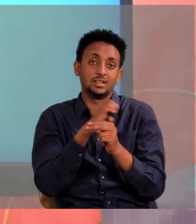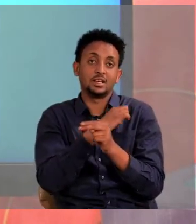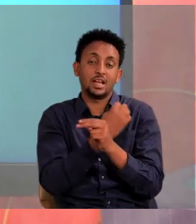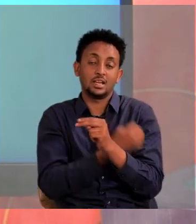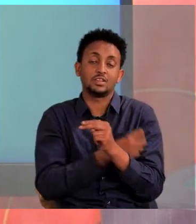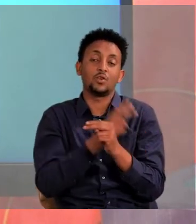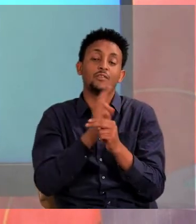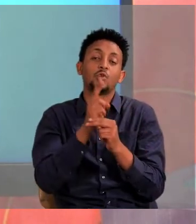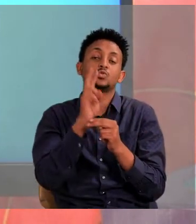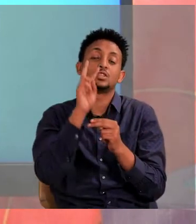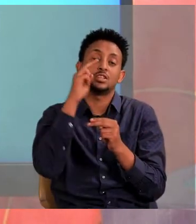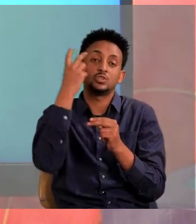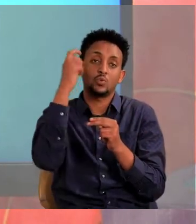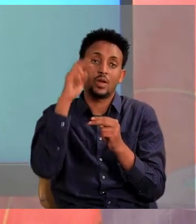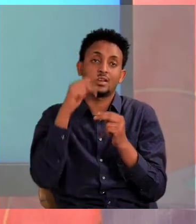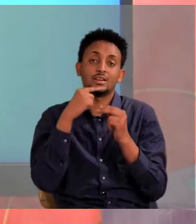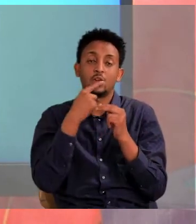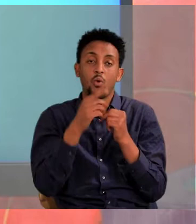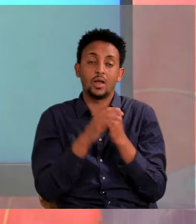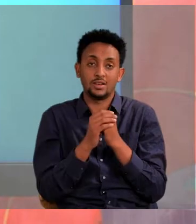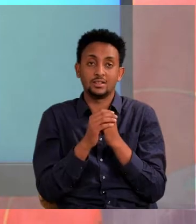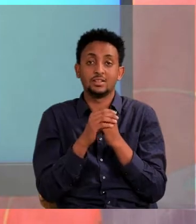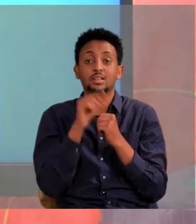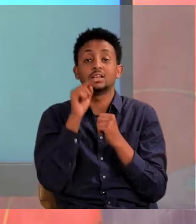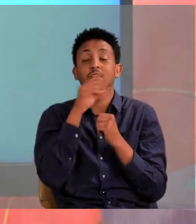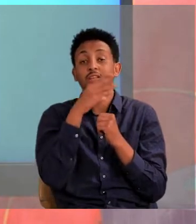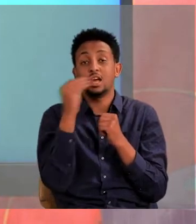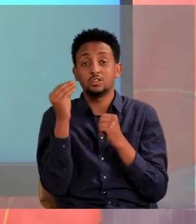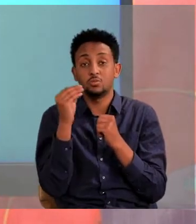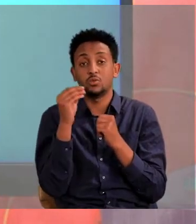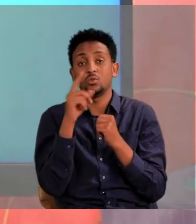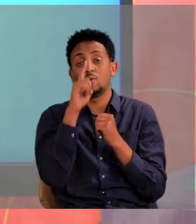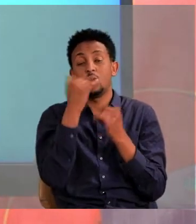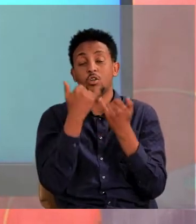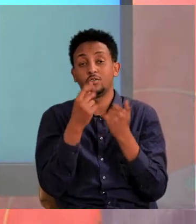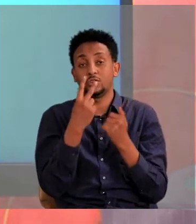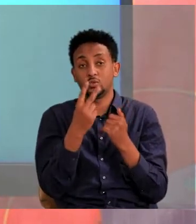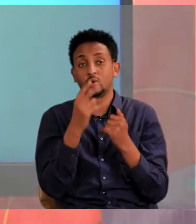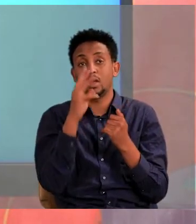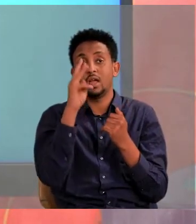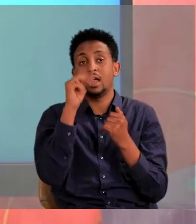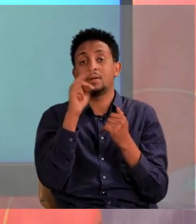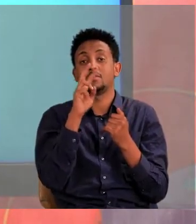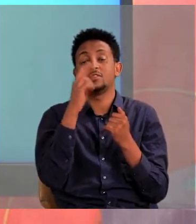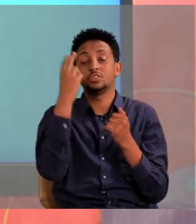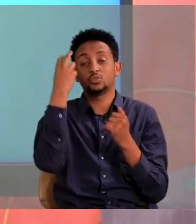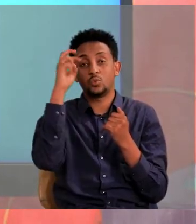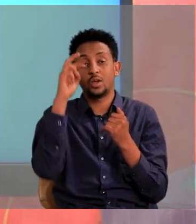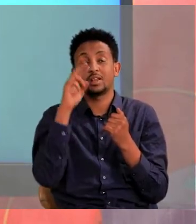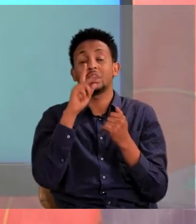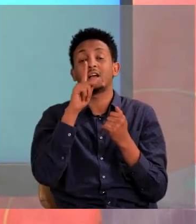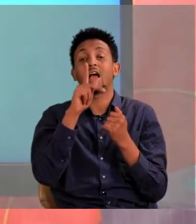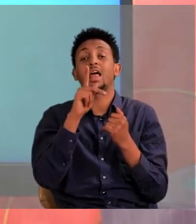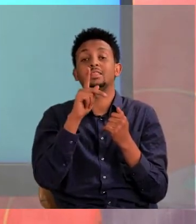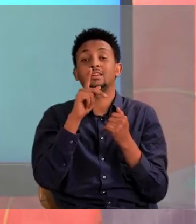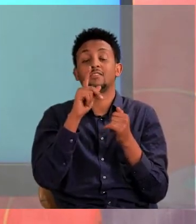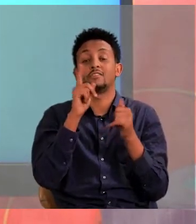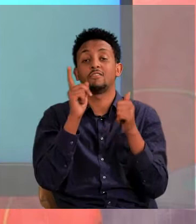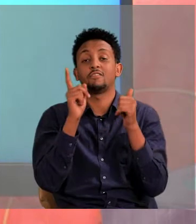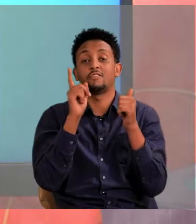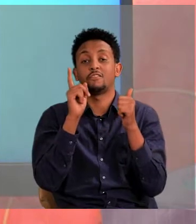the velocity v. And 1 over 2 mv final squared is known to be kinetic energy